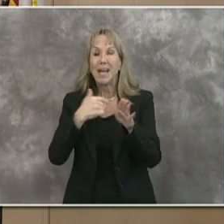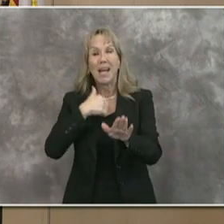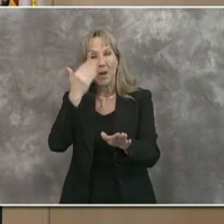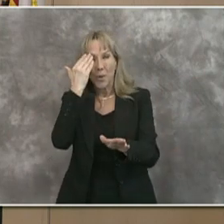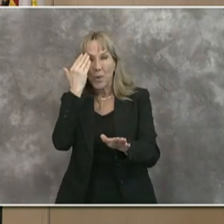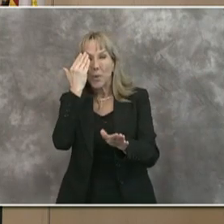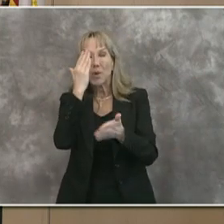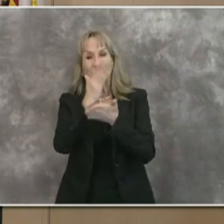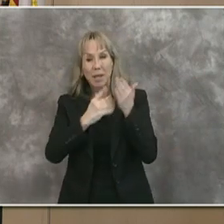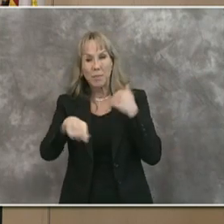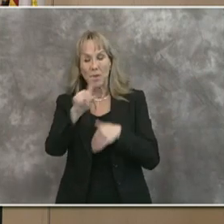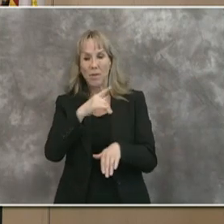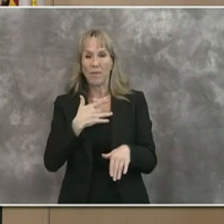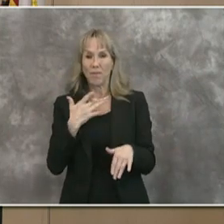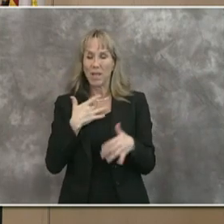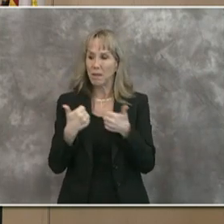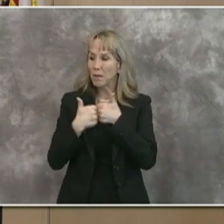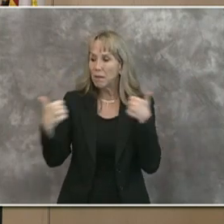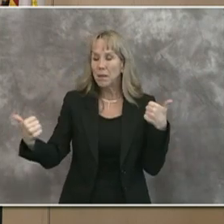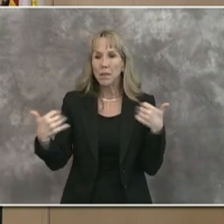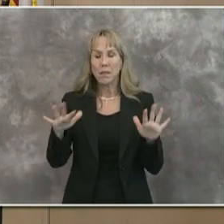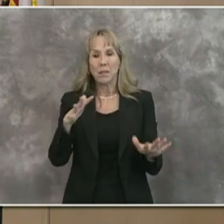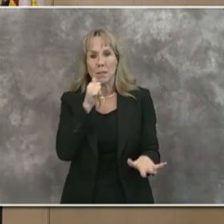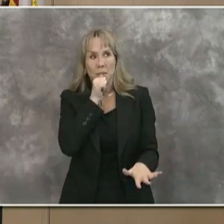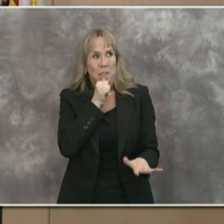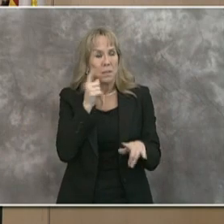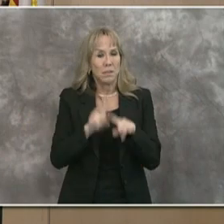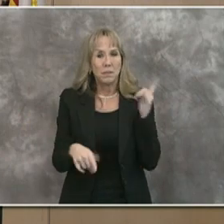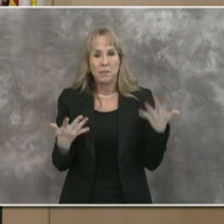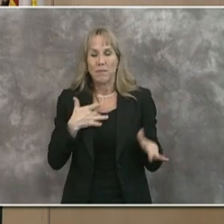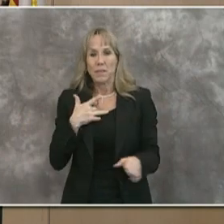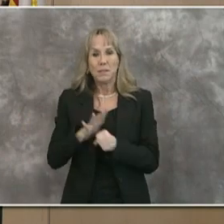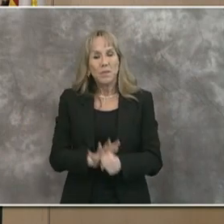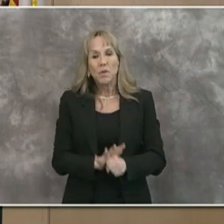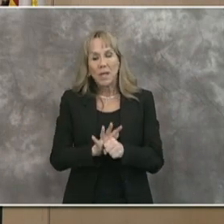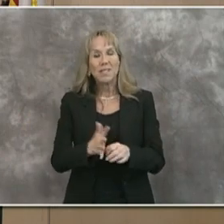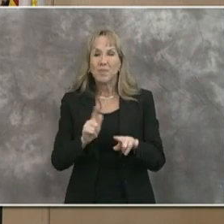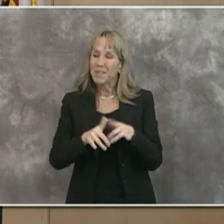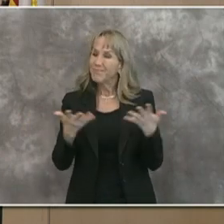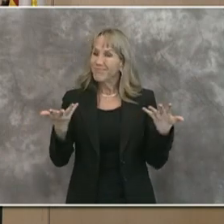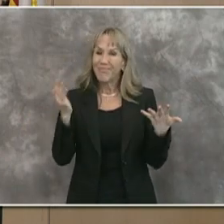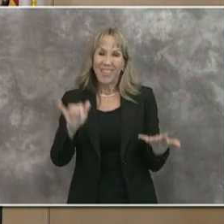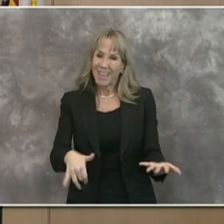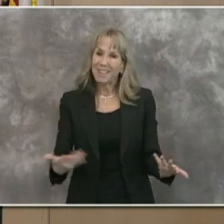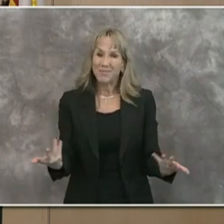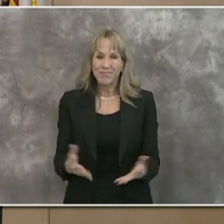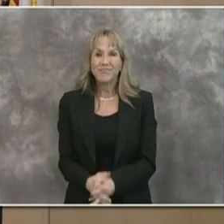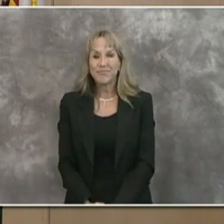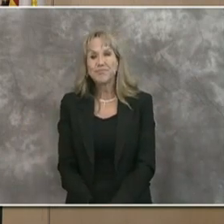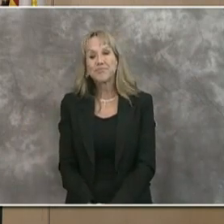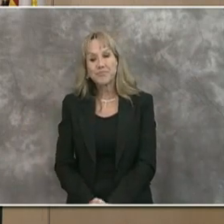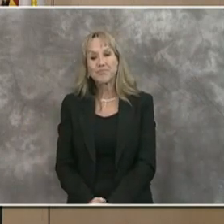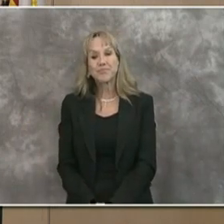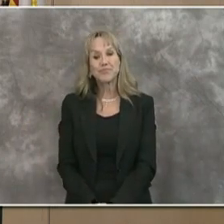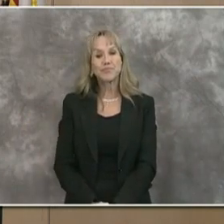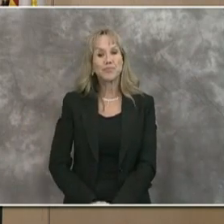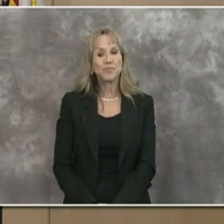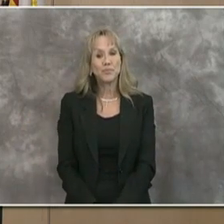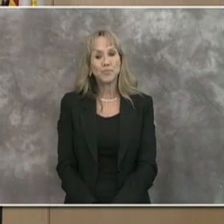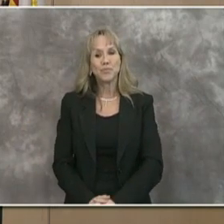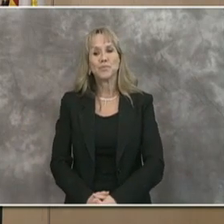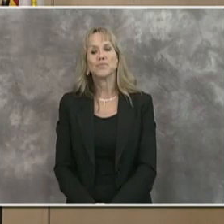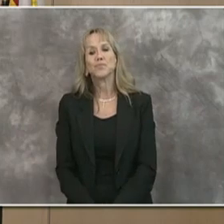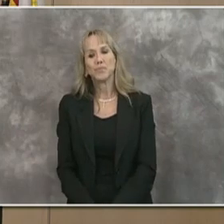stressful for people to be separated, but that's where we are at this point in time, Kimberly. Yes, I understand.